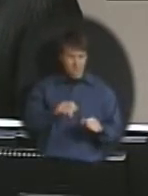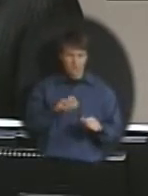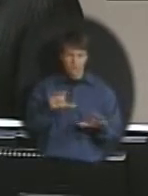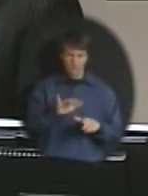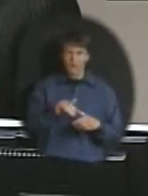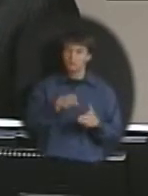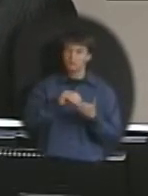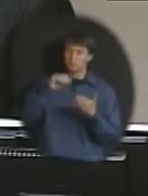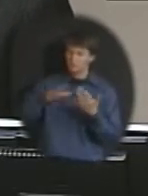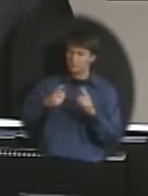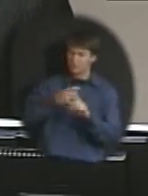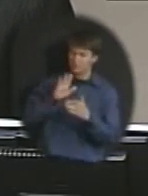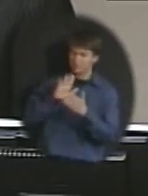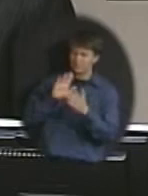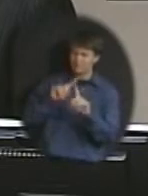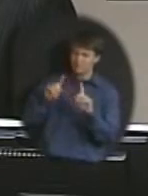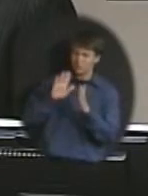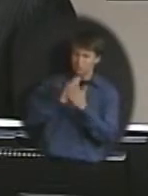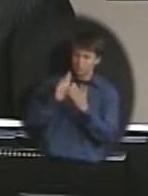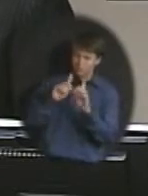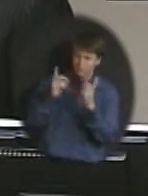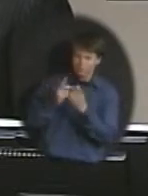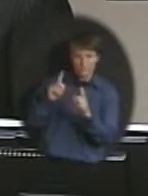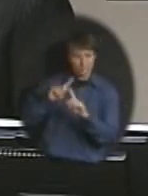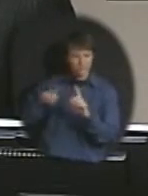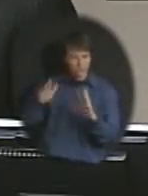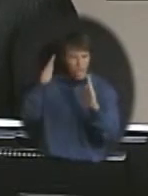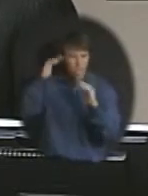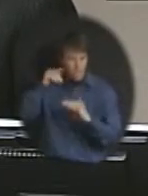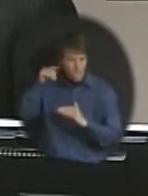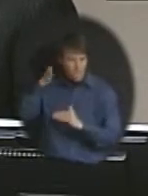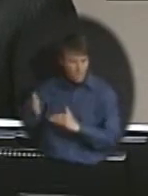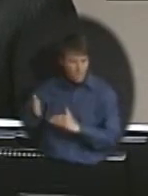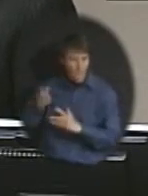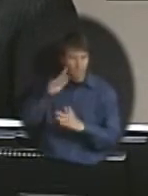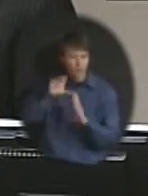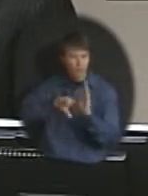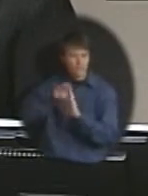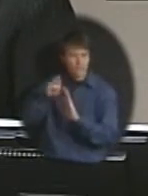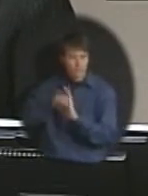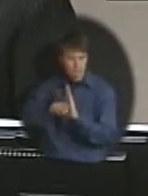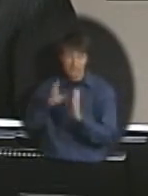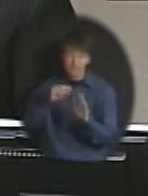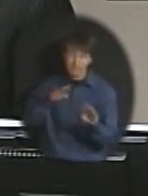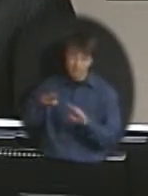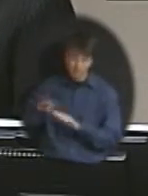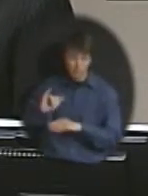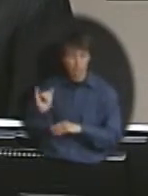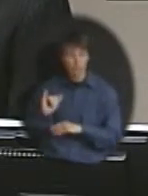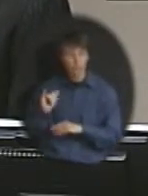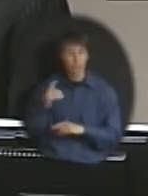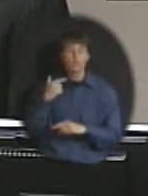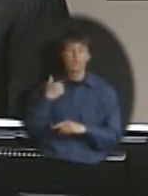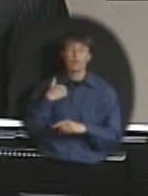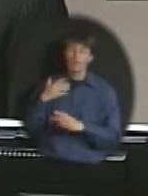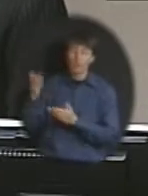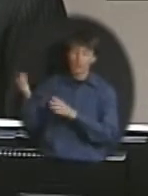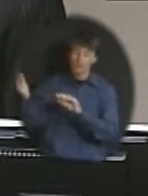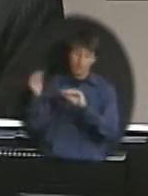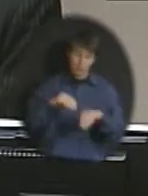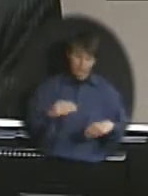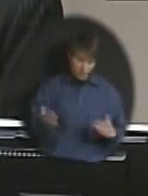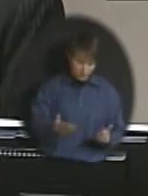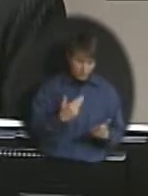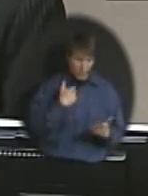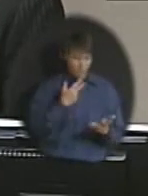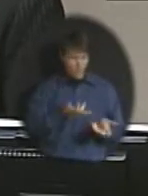different school districts. They have different expectations, both curriculum-wise as well as behavior-wise. We need to then work with those students to